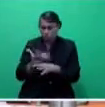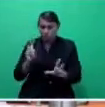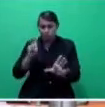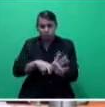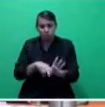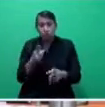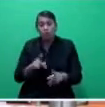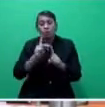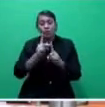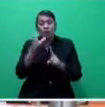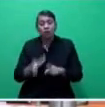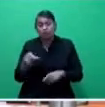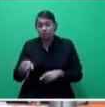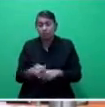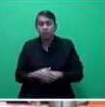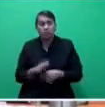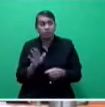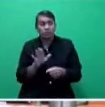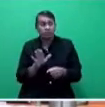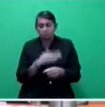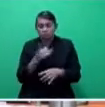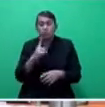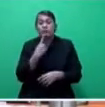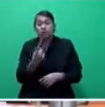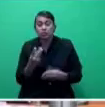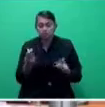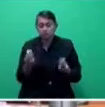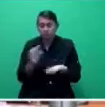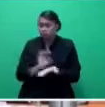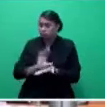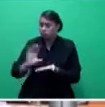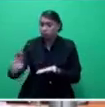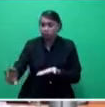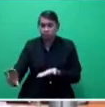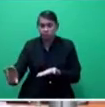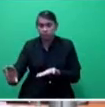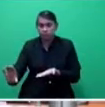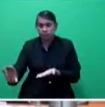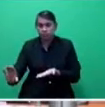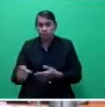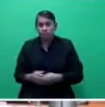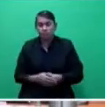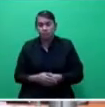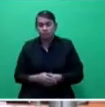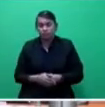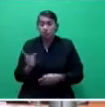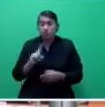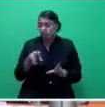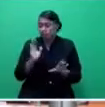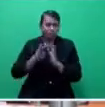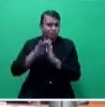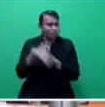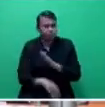of projections that they are saying the amount of money needs to be injected, it would mean our deficit would get out of whack. Now, there's no point